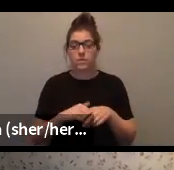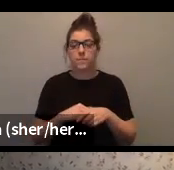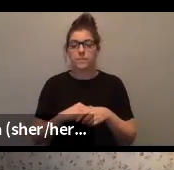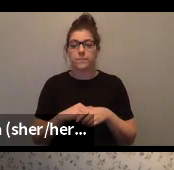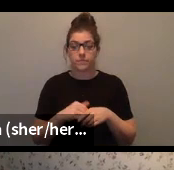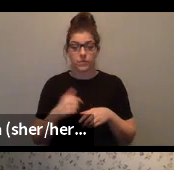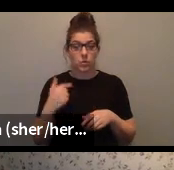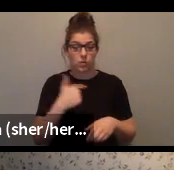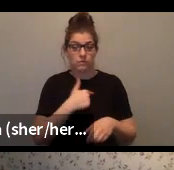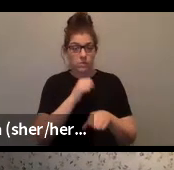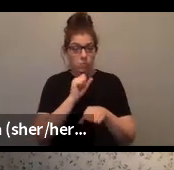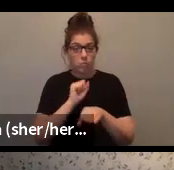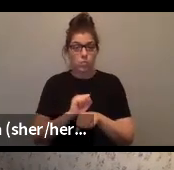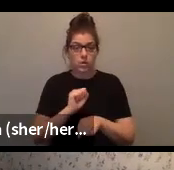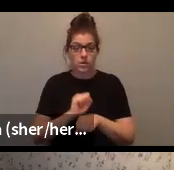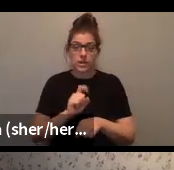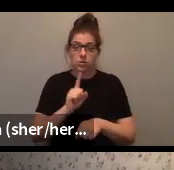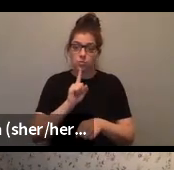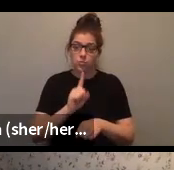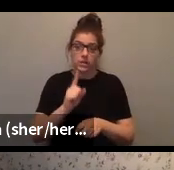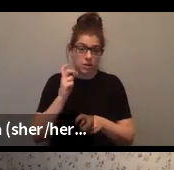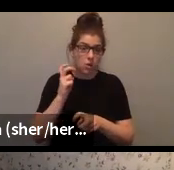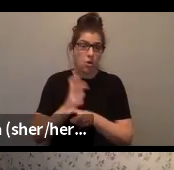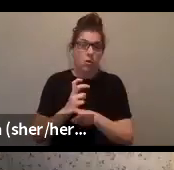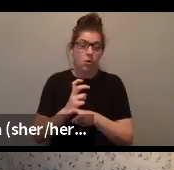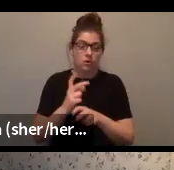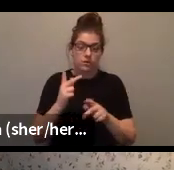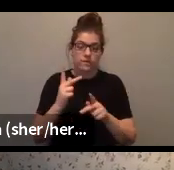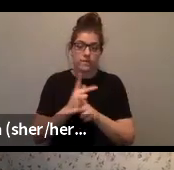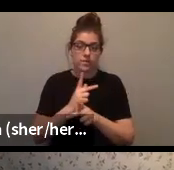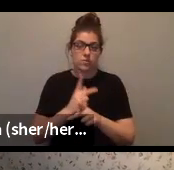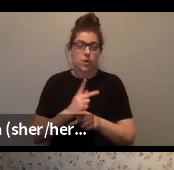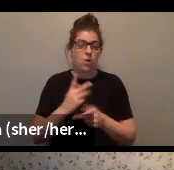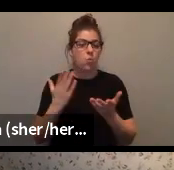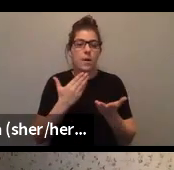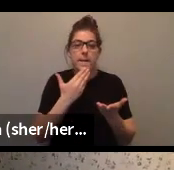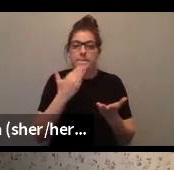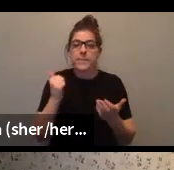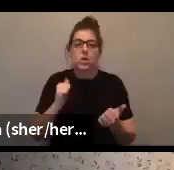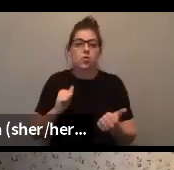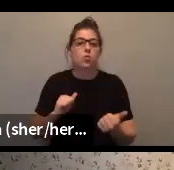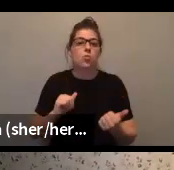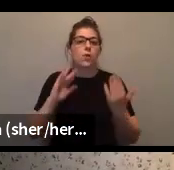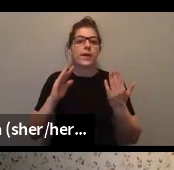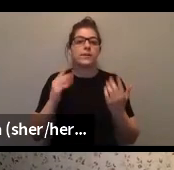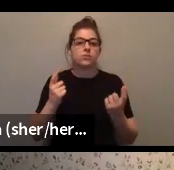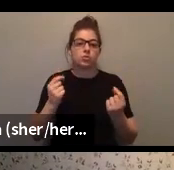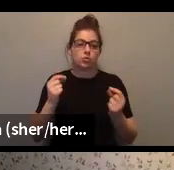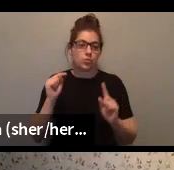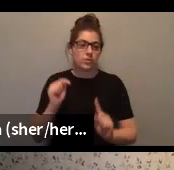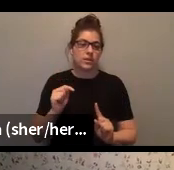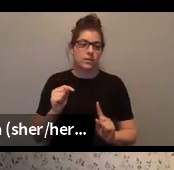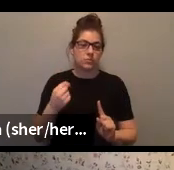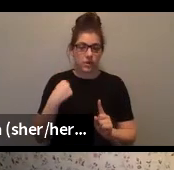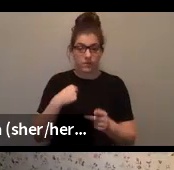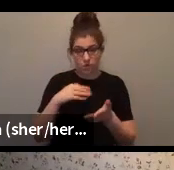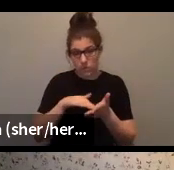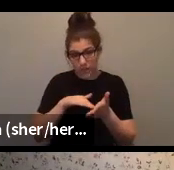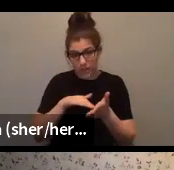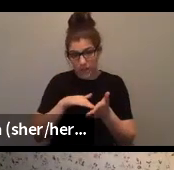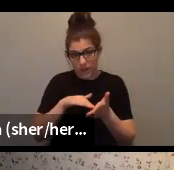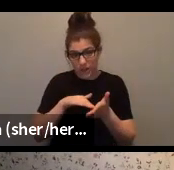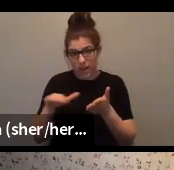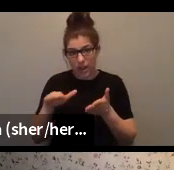we've been working really hard to figure out what are better ways to do this. In other words, you know, we've had to lay off a number of artists this